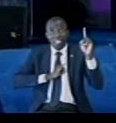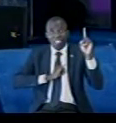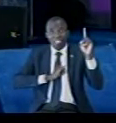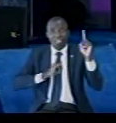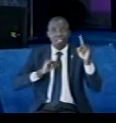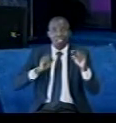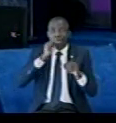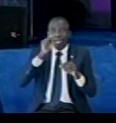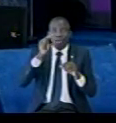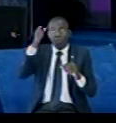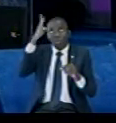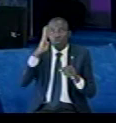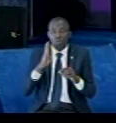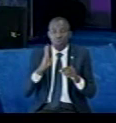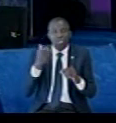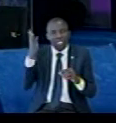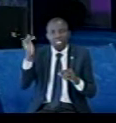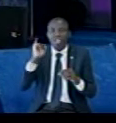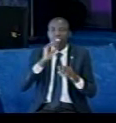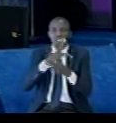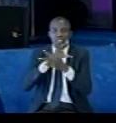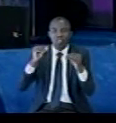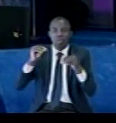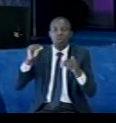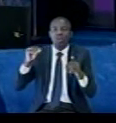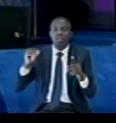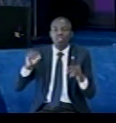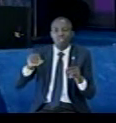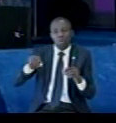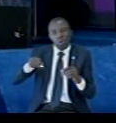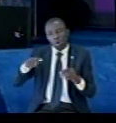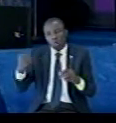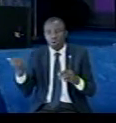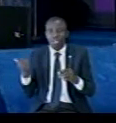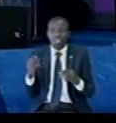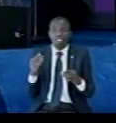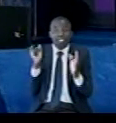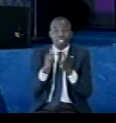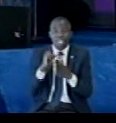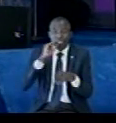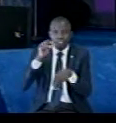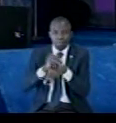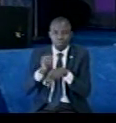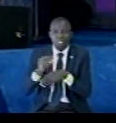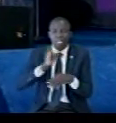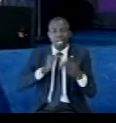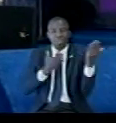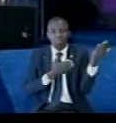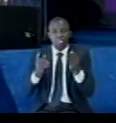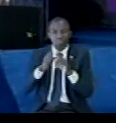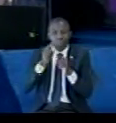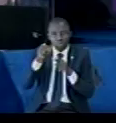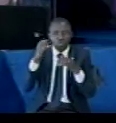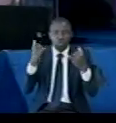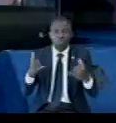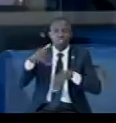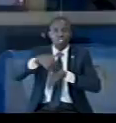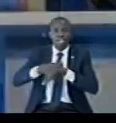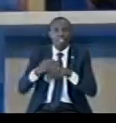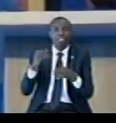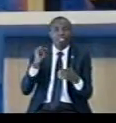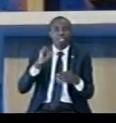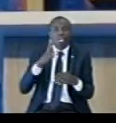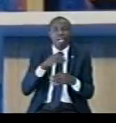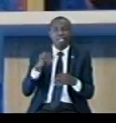am God. There is none else. That's the message I bring to you tonight. And the